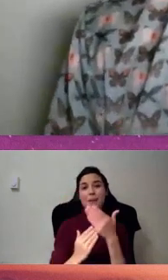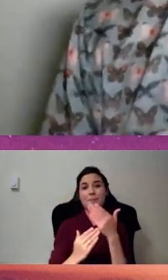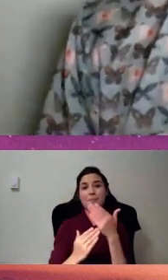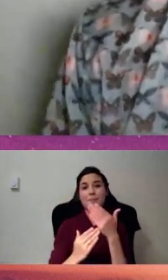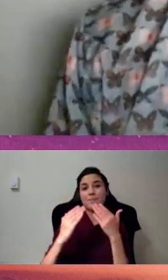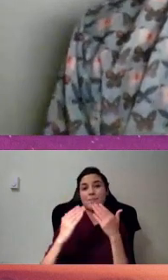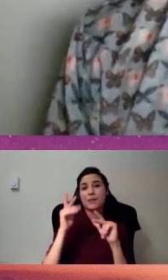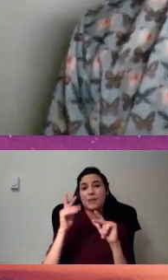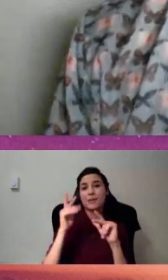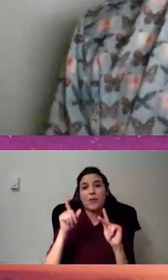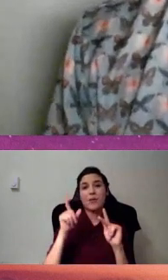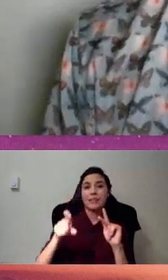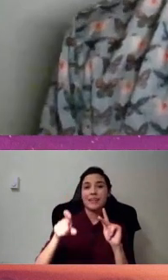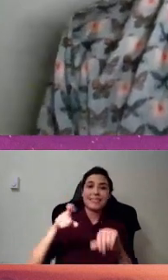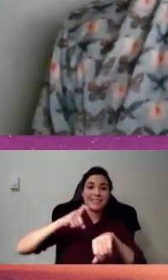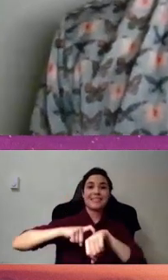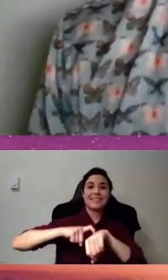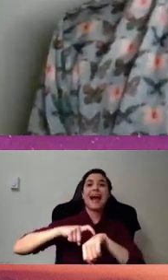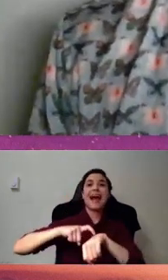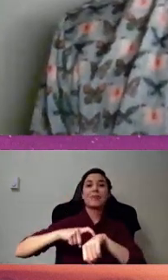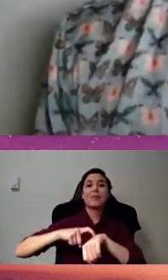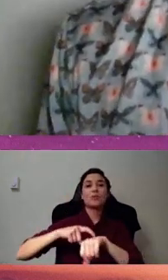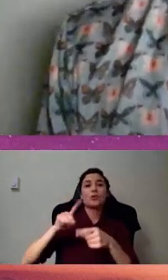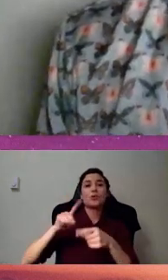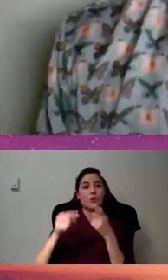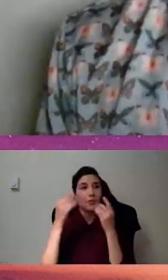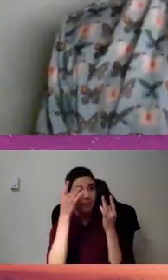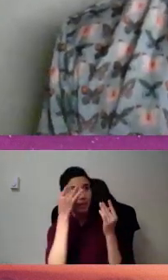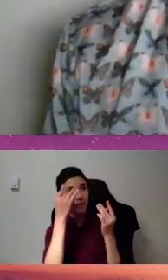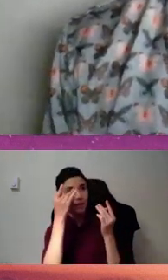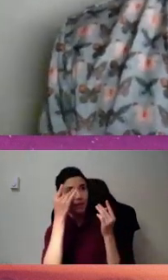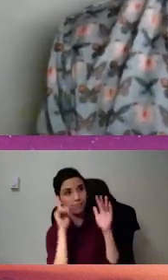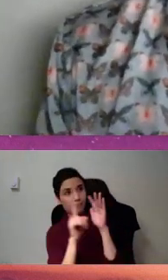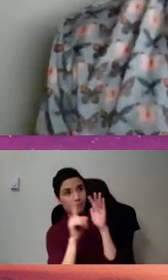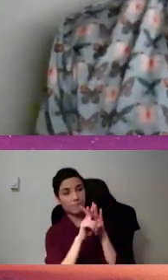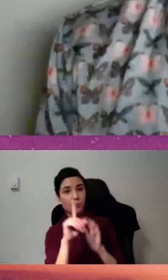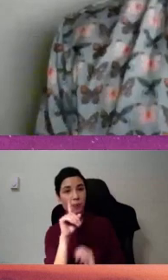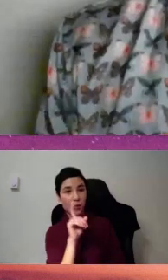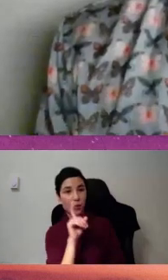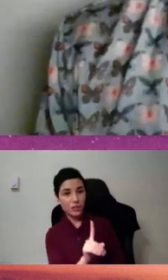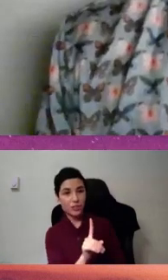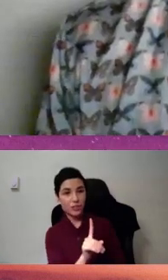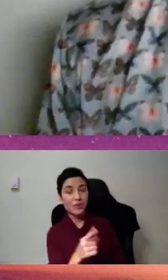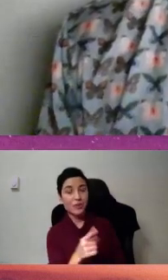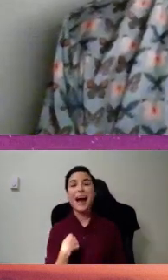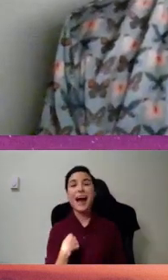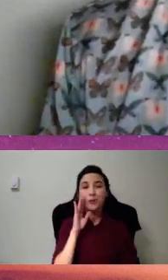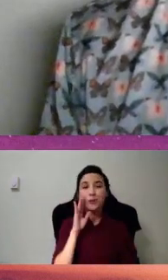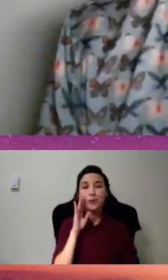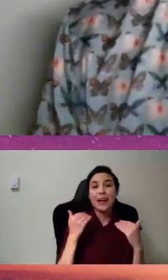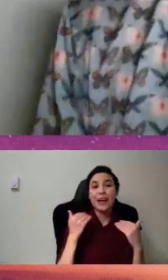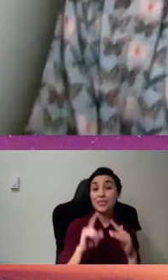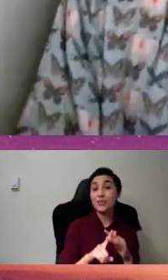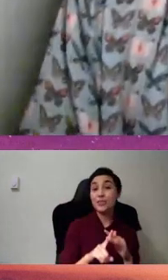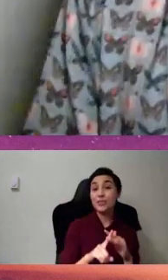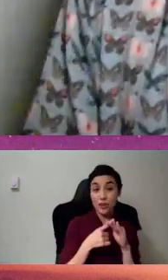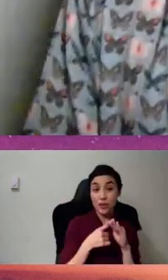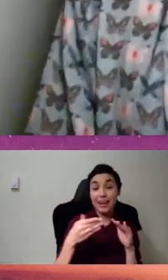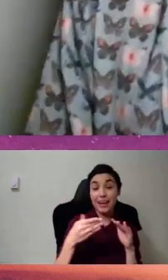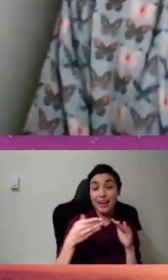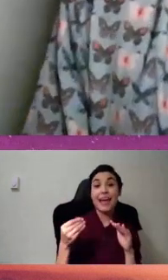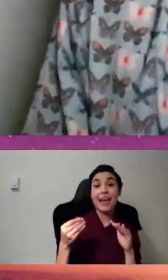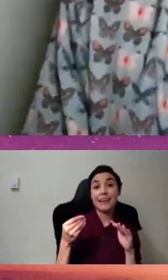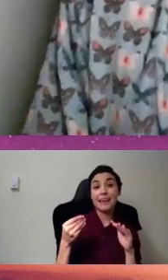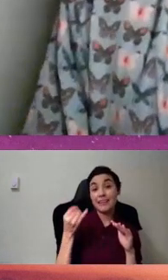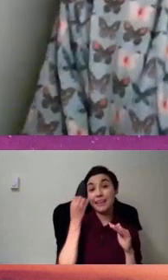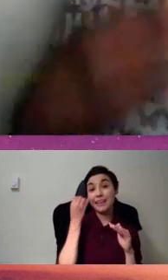have a buffer question. And then if we don't have any questions by the time y'all get to